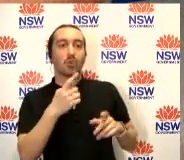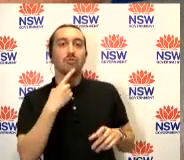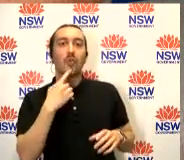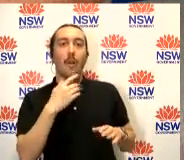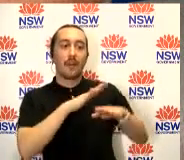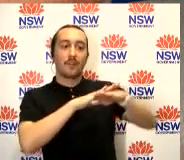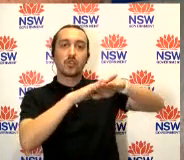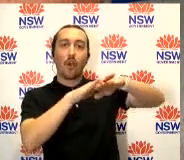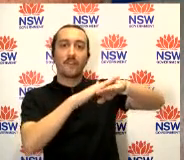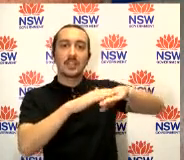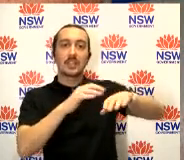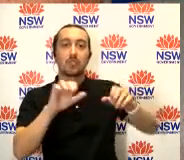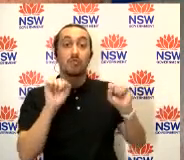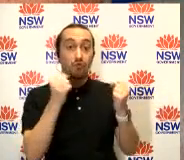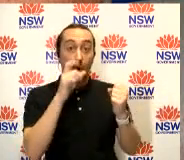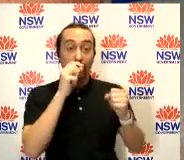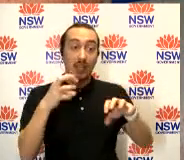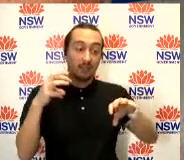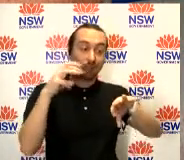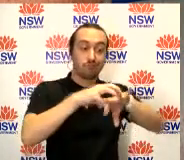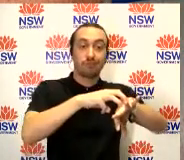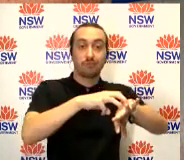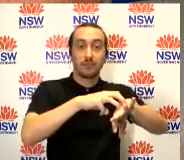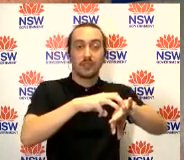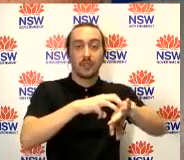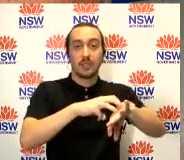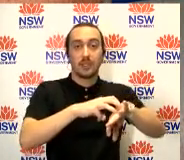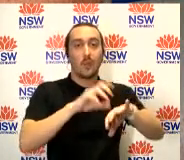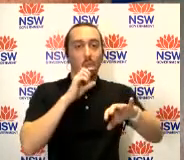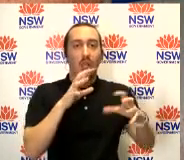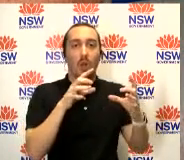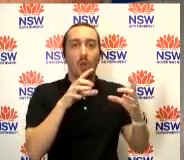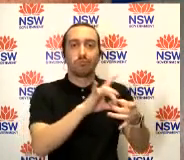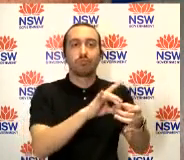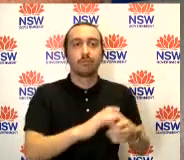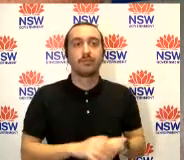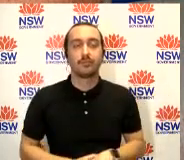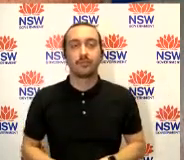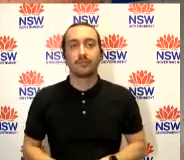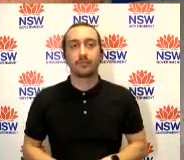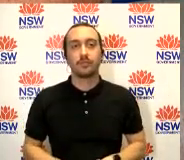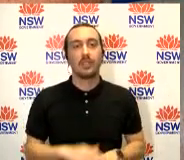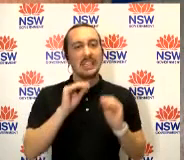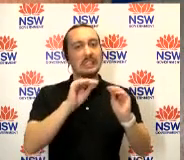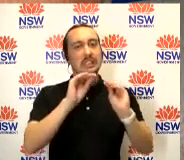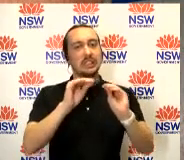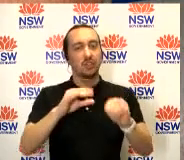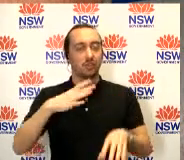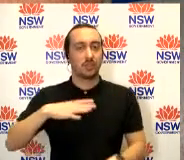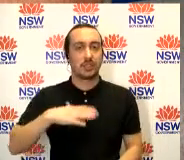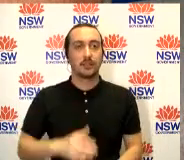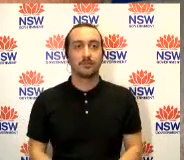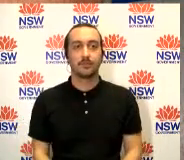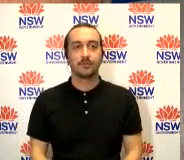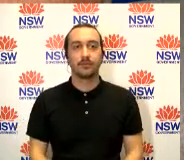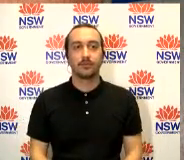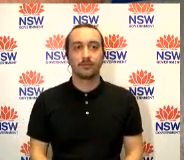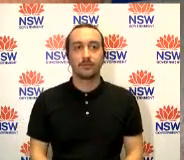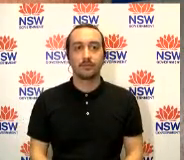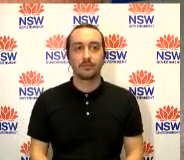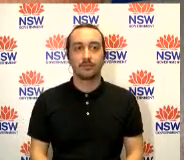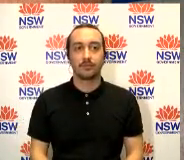whether it's installed properly. So some might be a torque type of thing that you torque up to a certain torque. As to should you do a pull test, again,